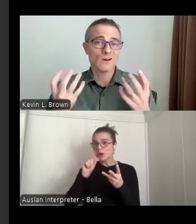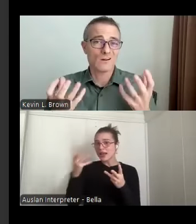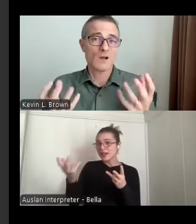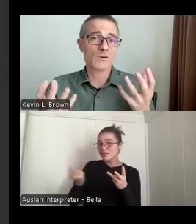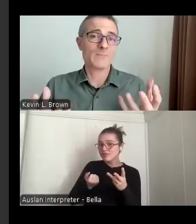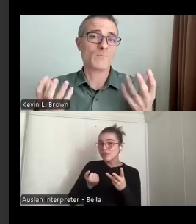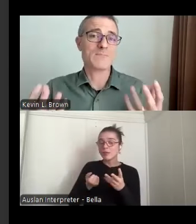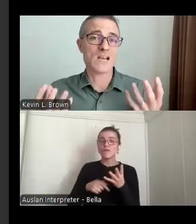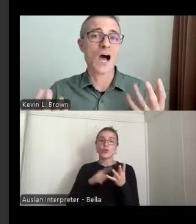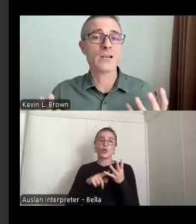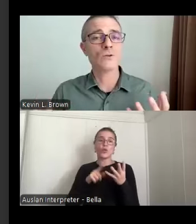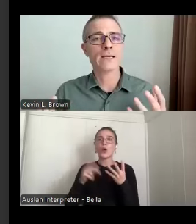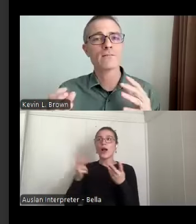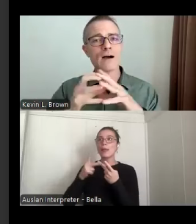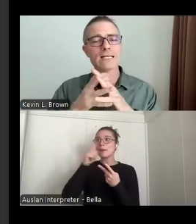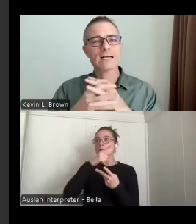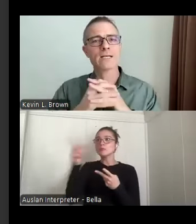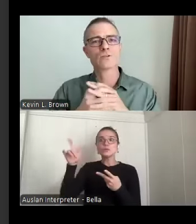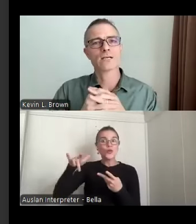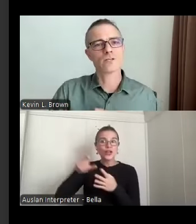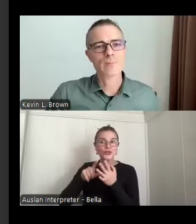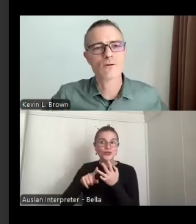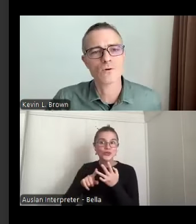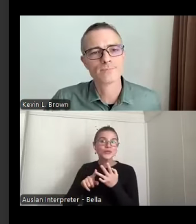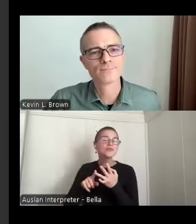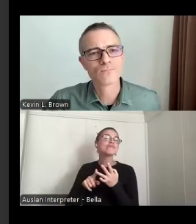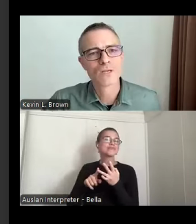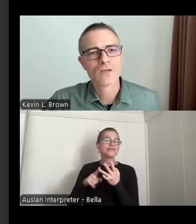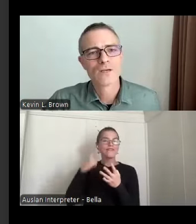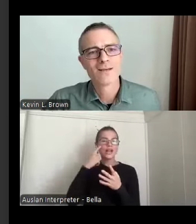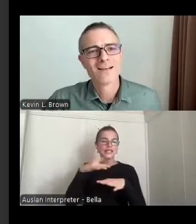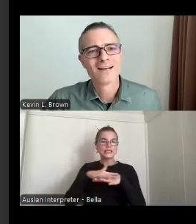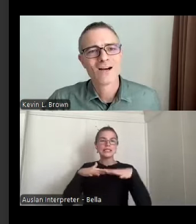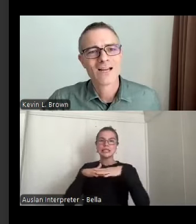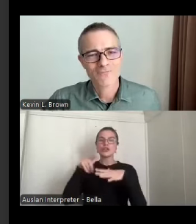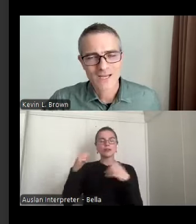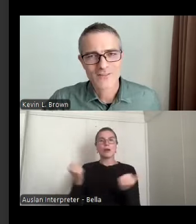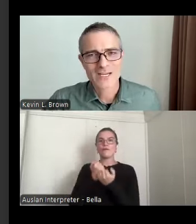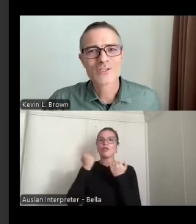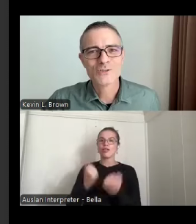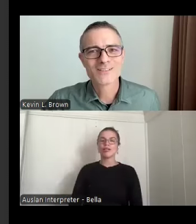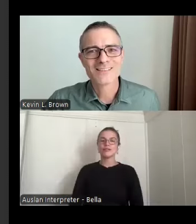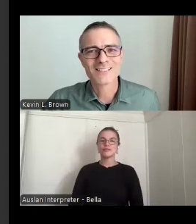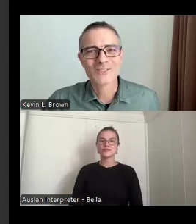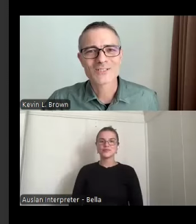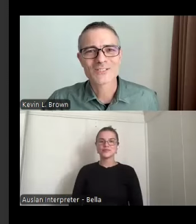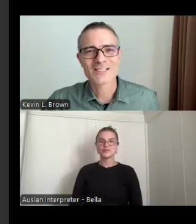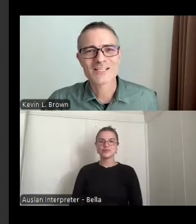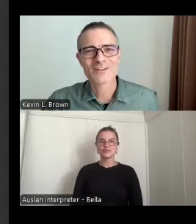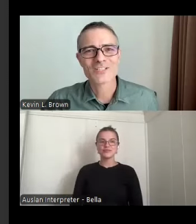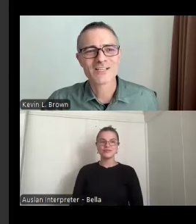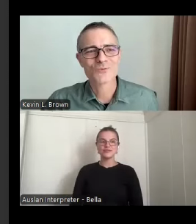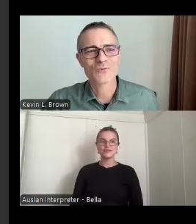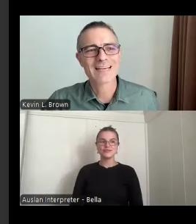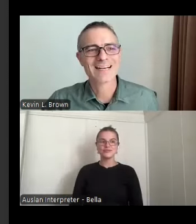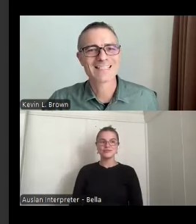what are other people maybe not doing? Finding that intersection is powerful. If the astute listeners in this